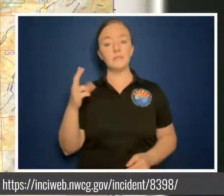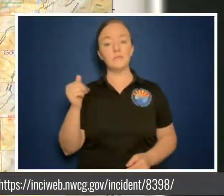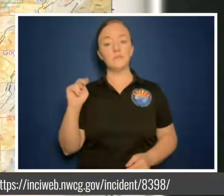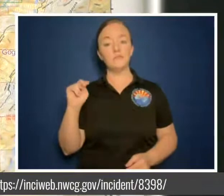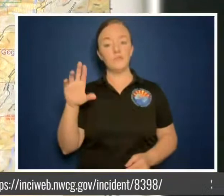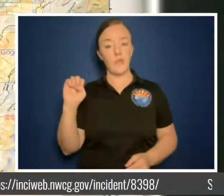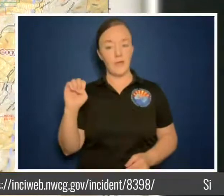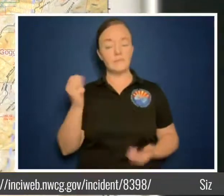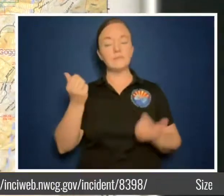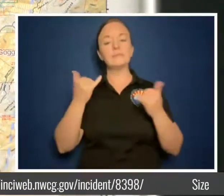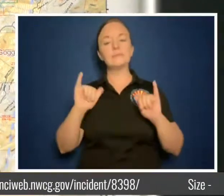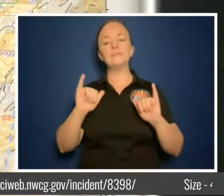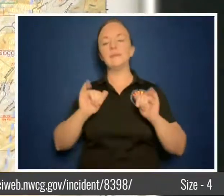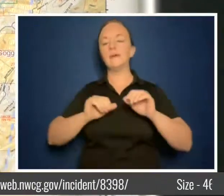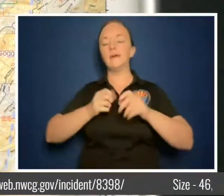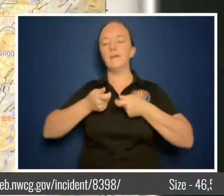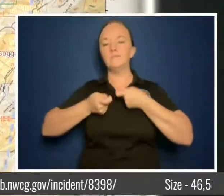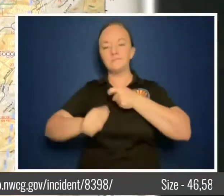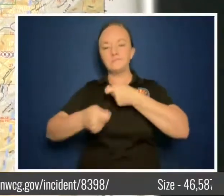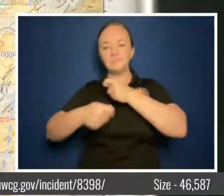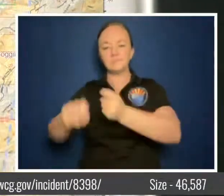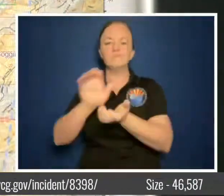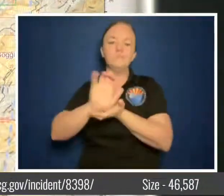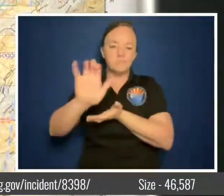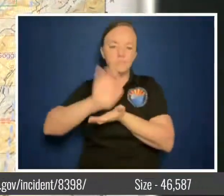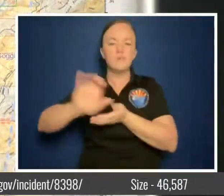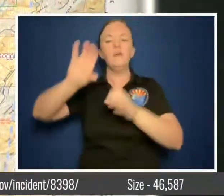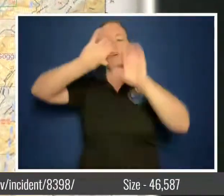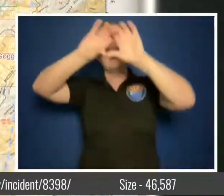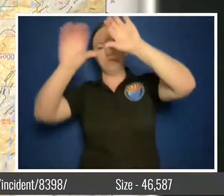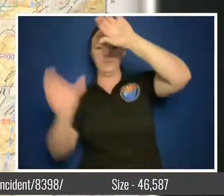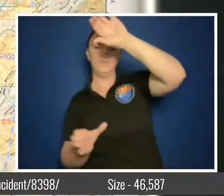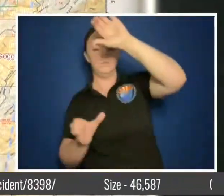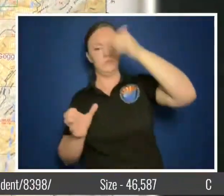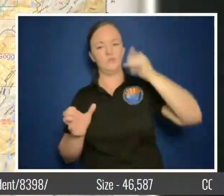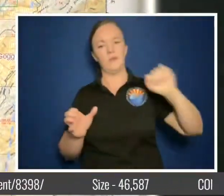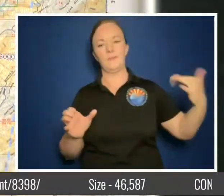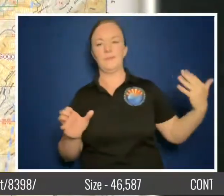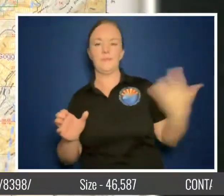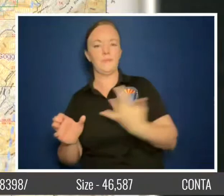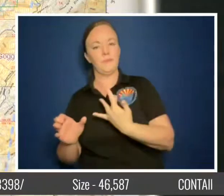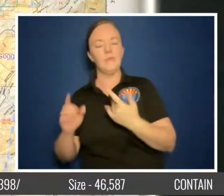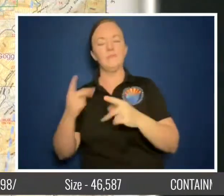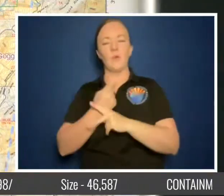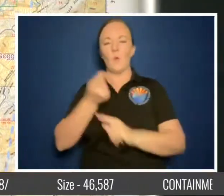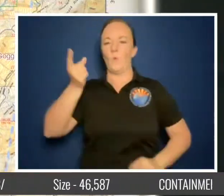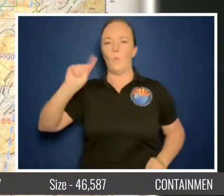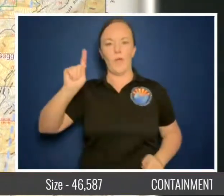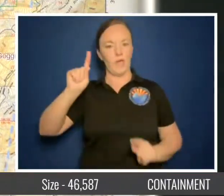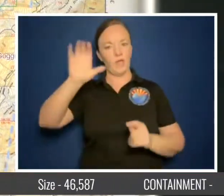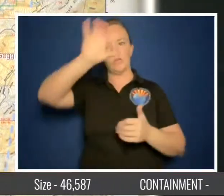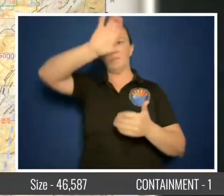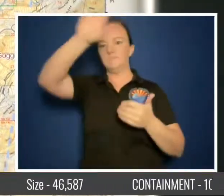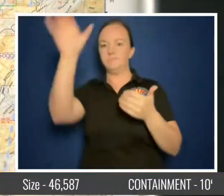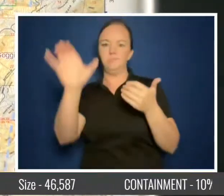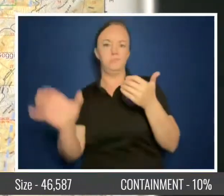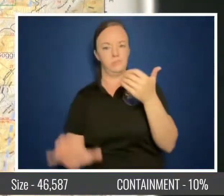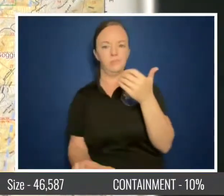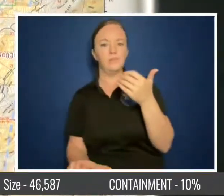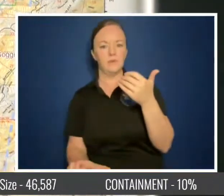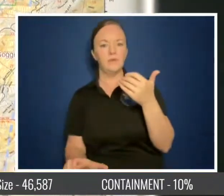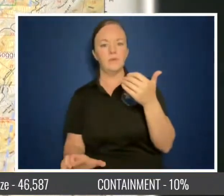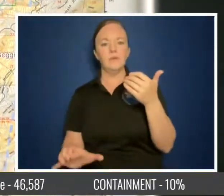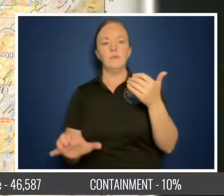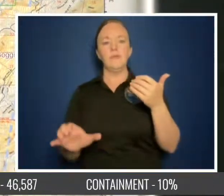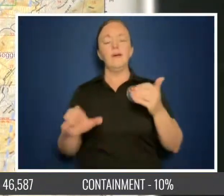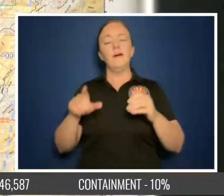line, kind of tying in, trying to find those access points where they can get line down to these very, very deep and